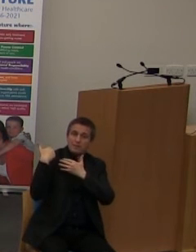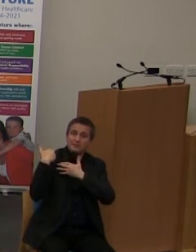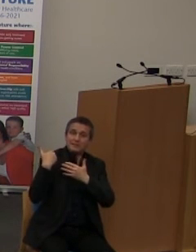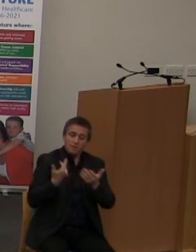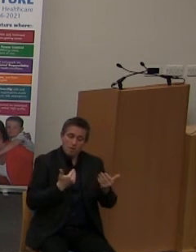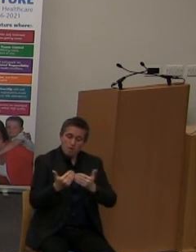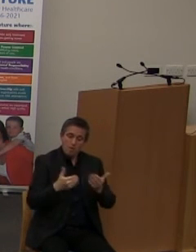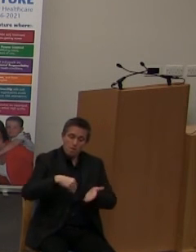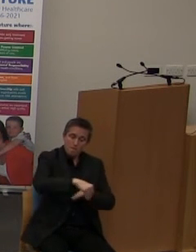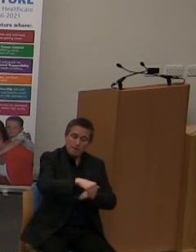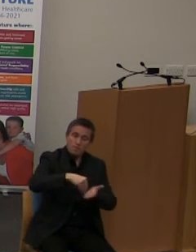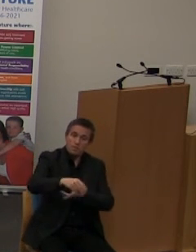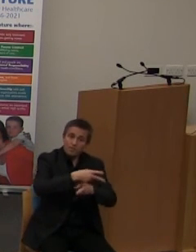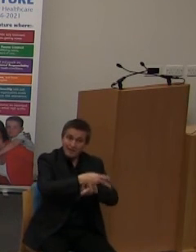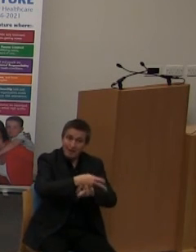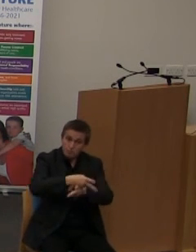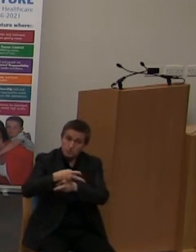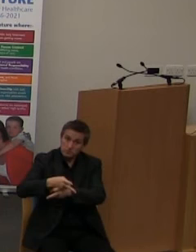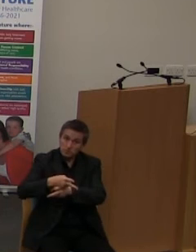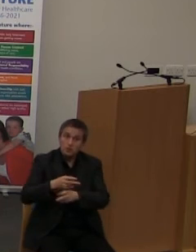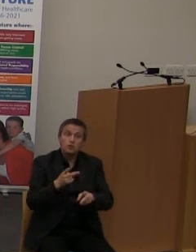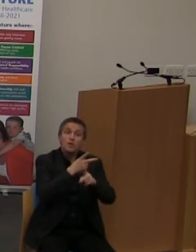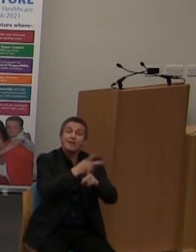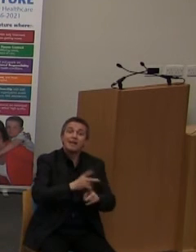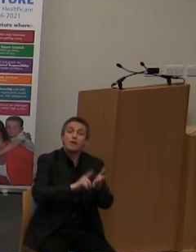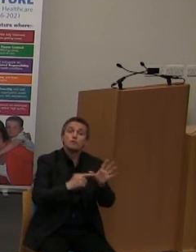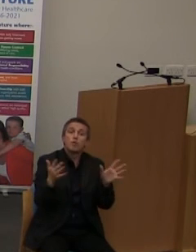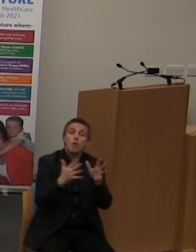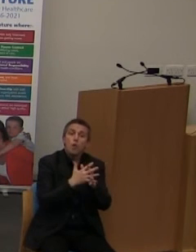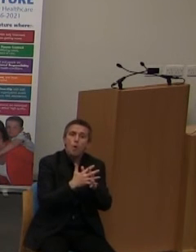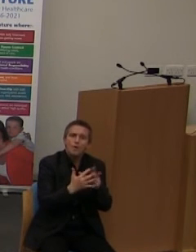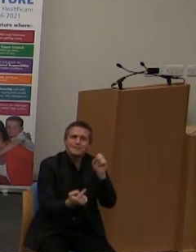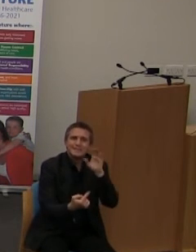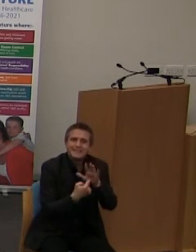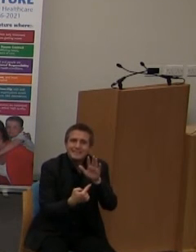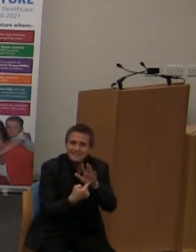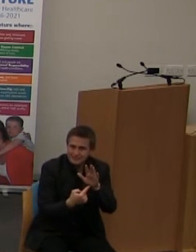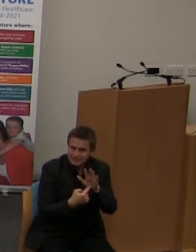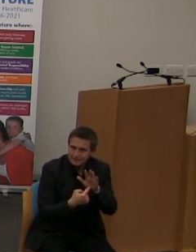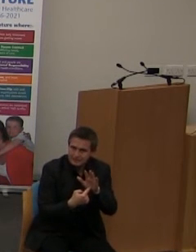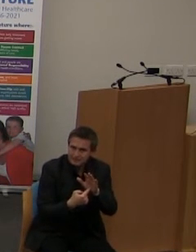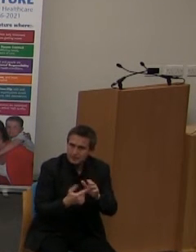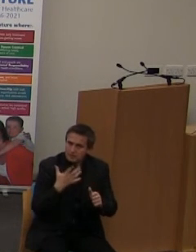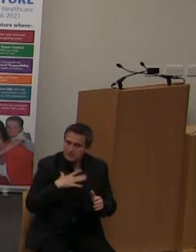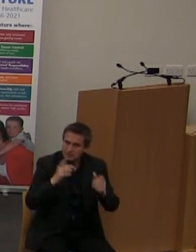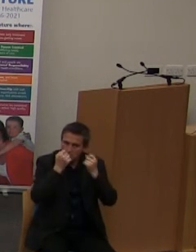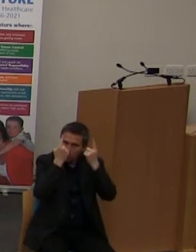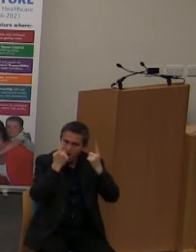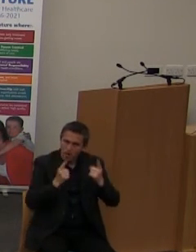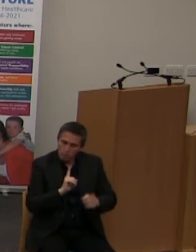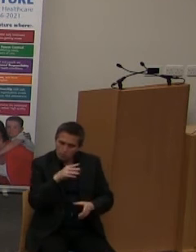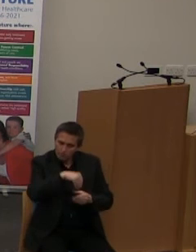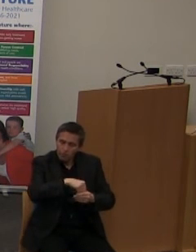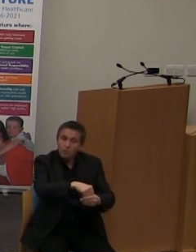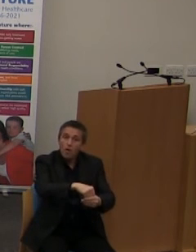carers can get as well. So the carers legislation, though, I think is an important one for people to be mindful of, because in